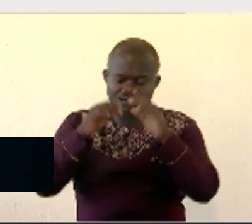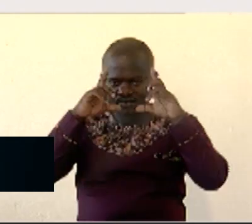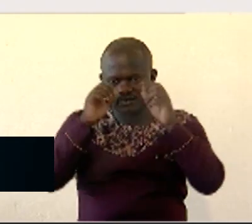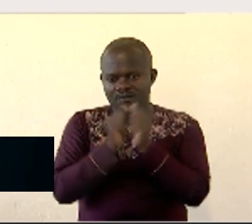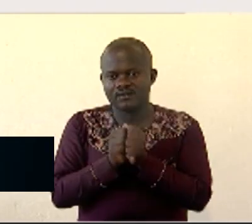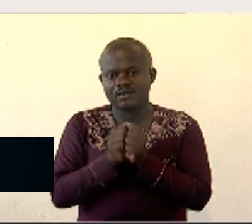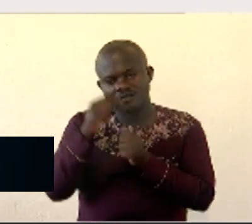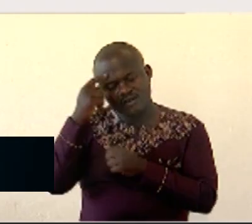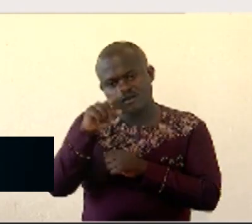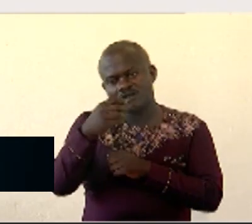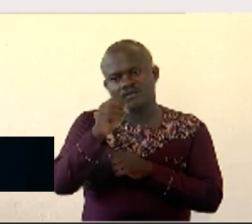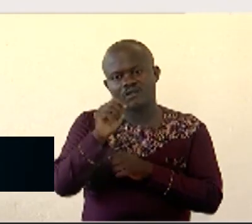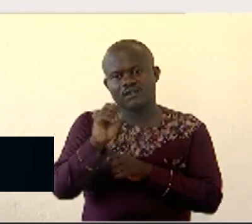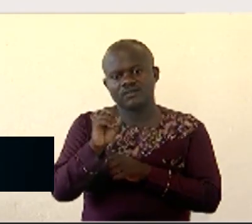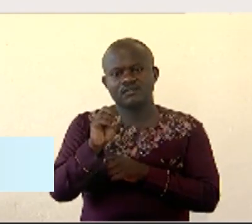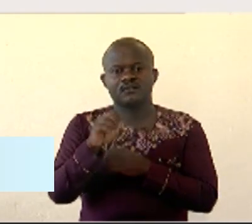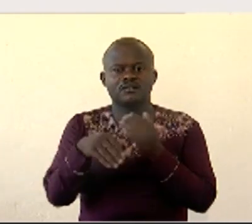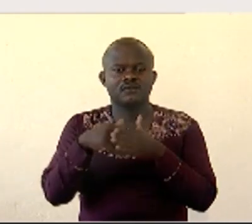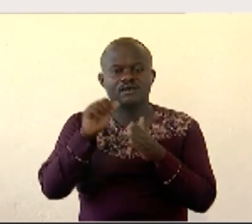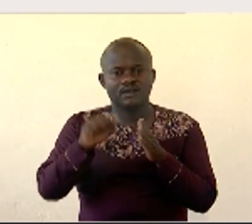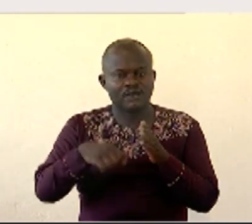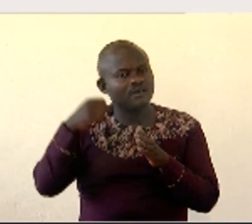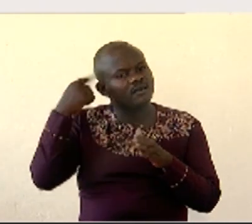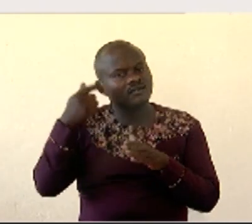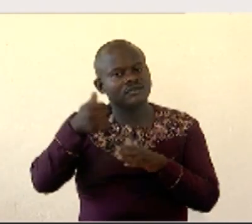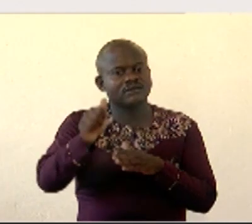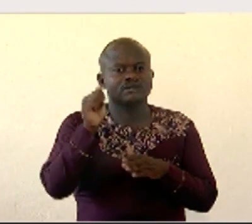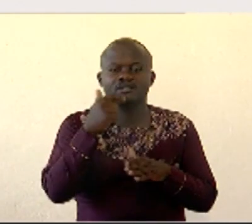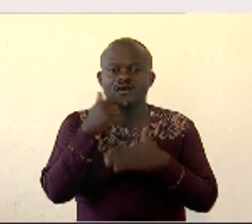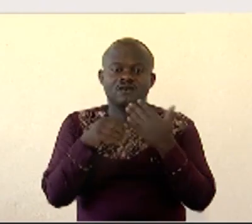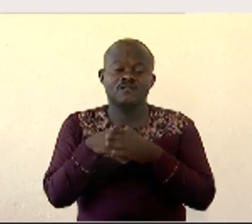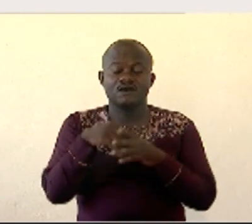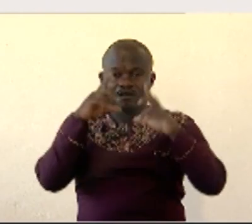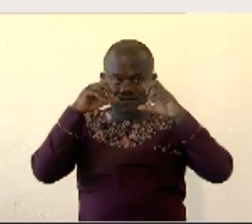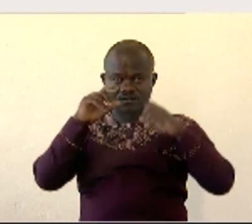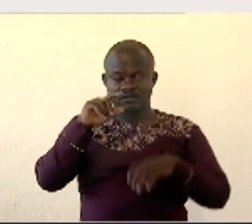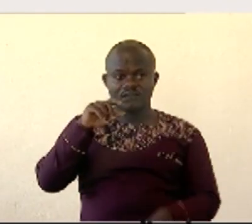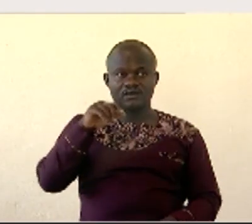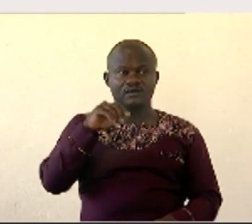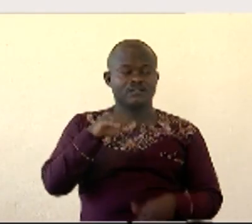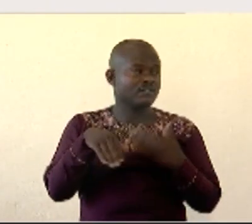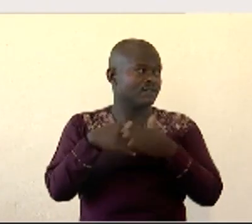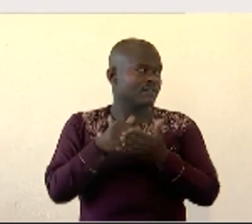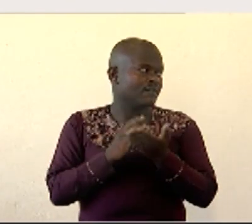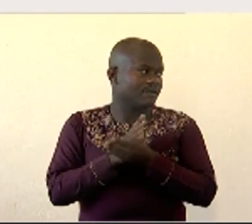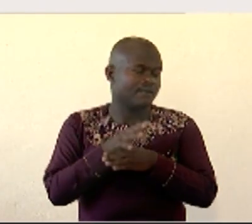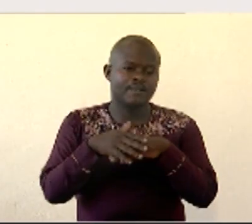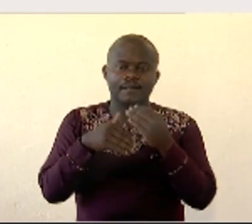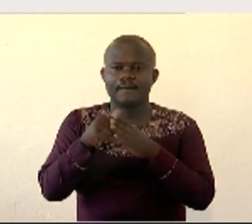photosynthesis. I think everybody can understand that. So photosynthesis is an enzyme-catalyzed